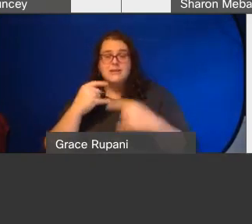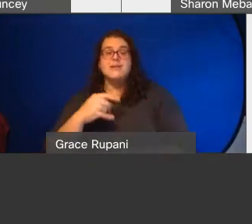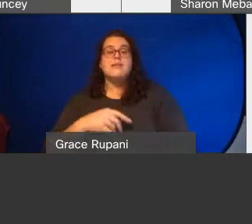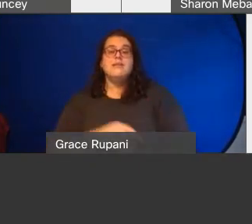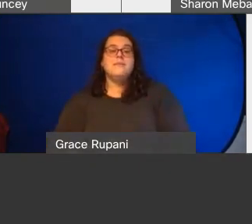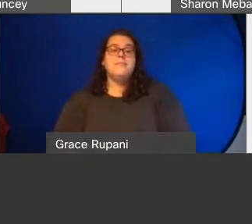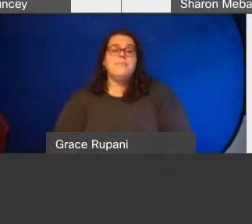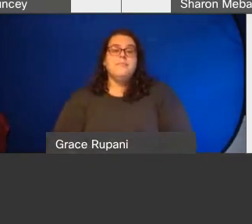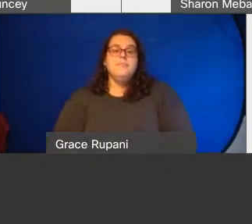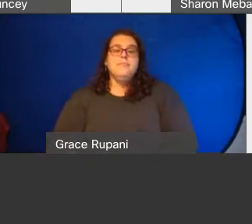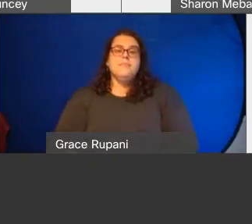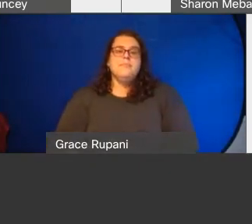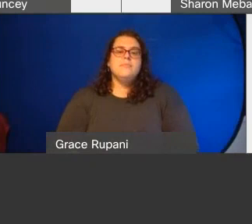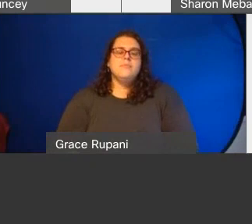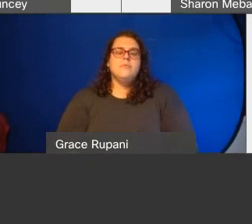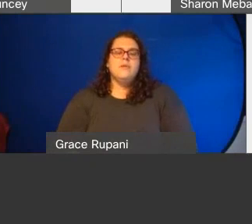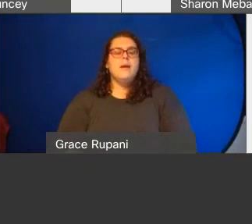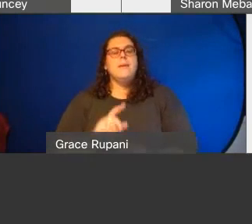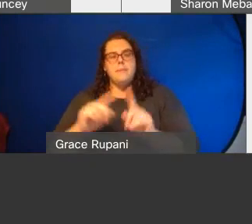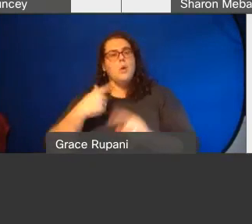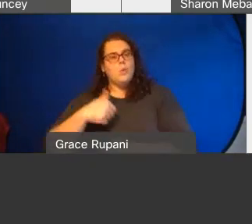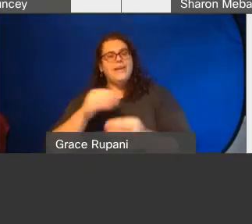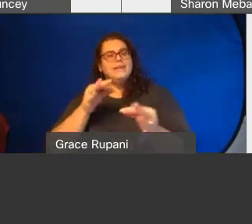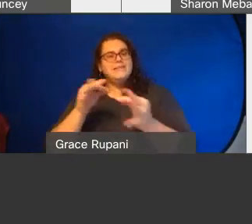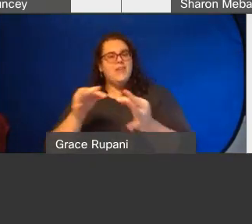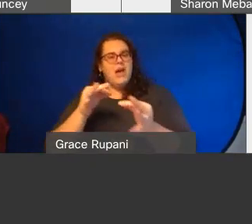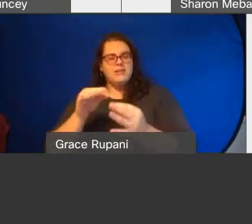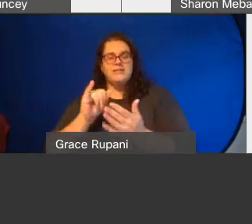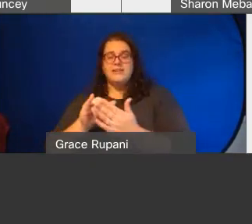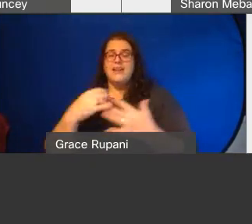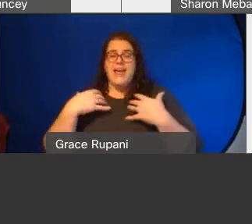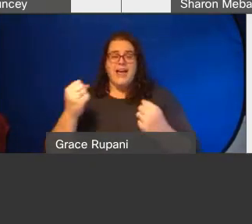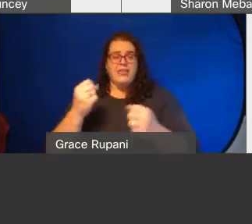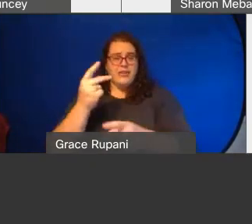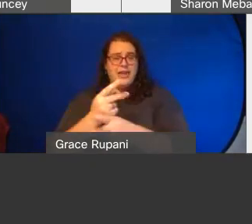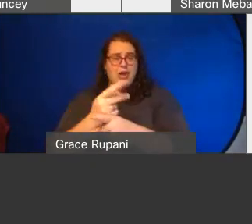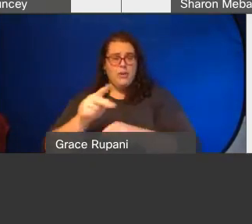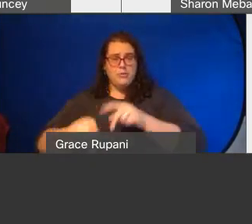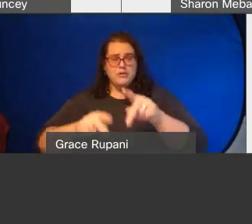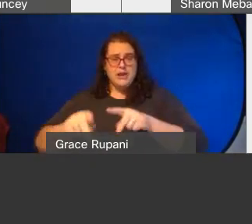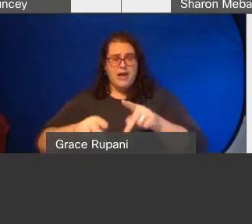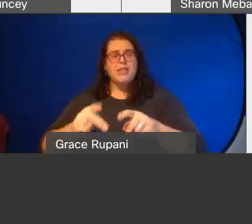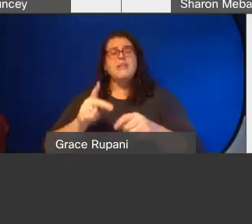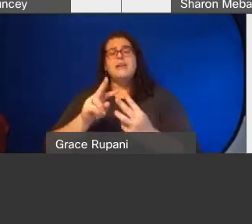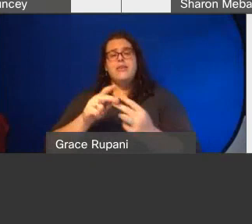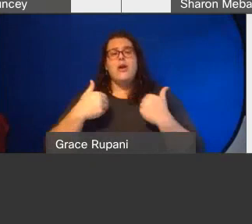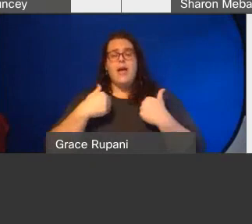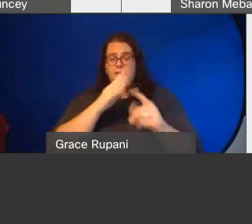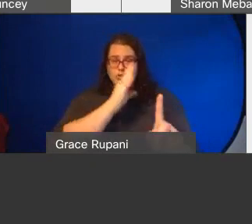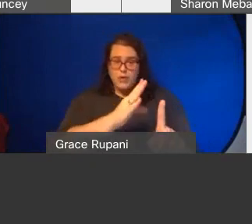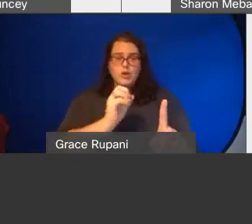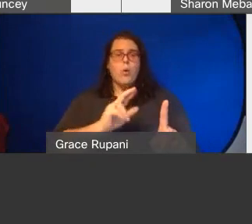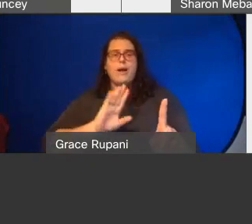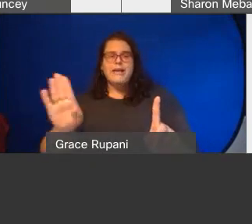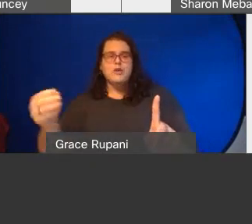But we define healthcare personnel to be any individuals with either direct or indirect contact